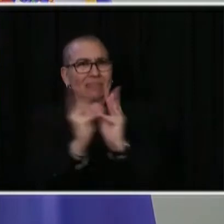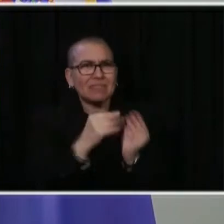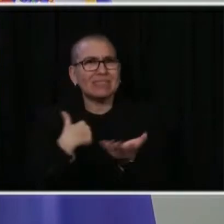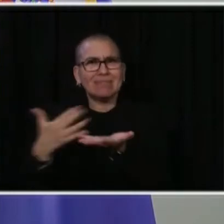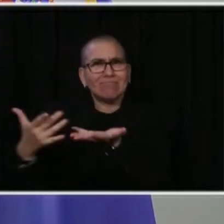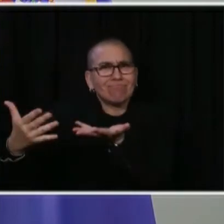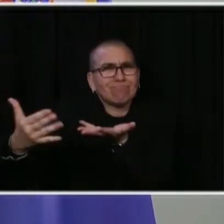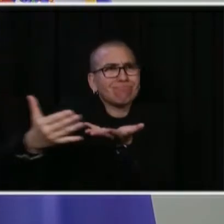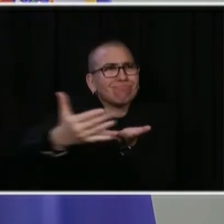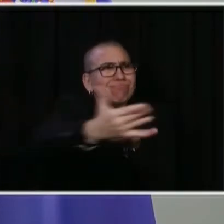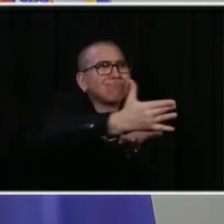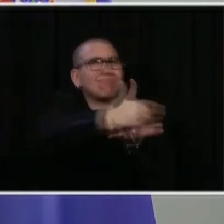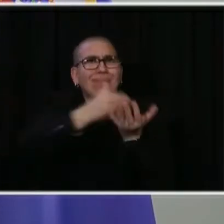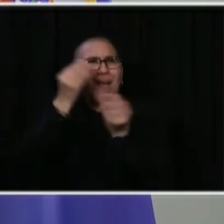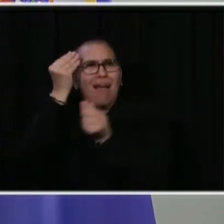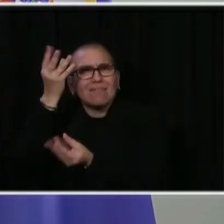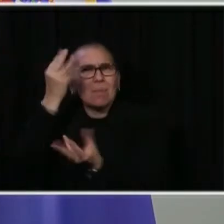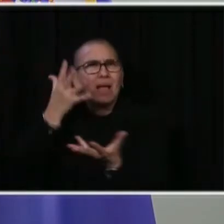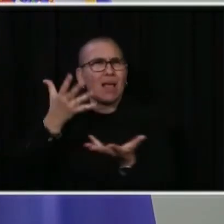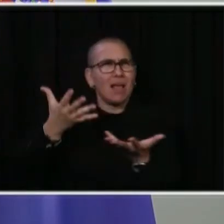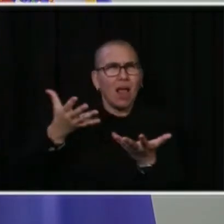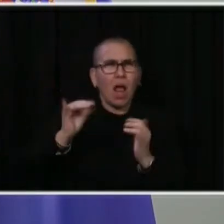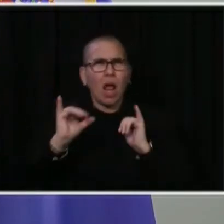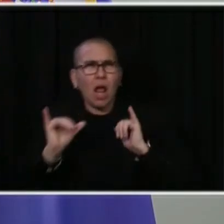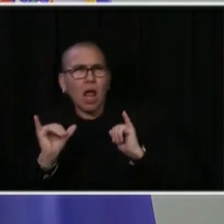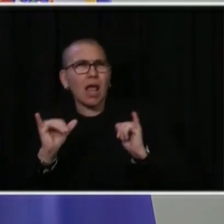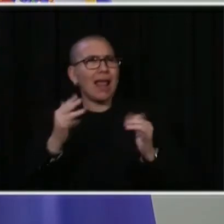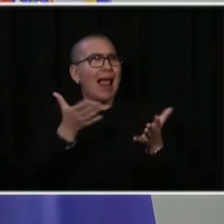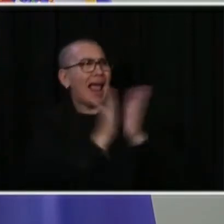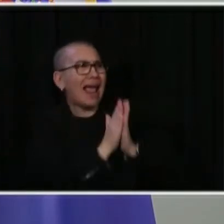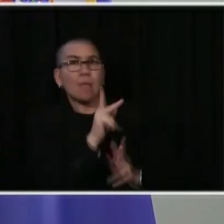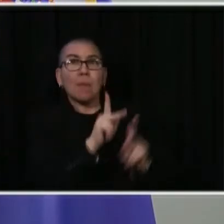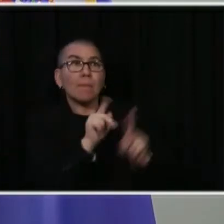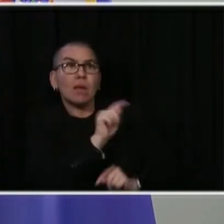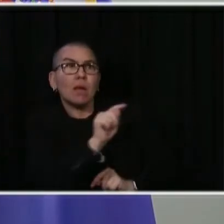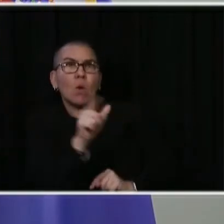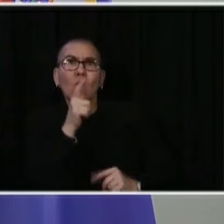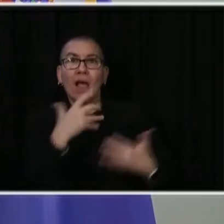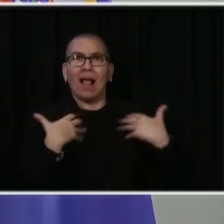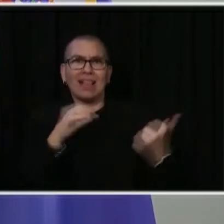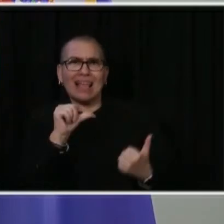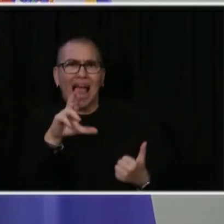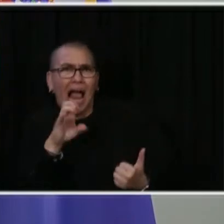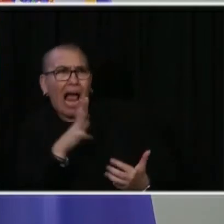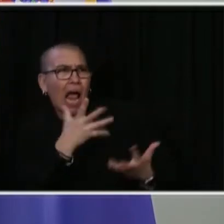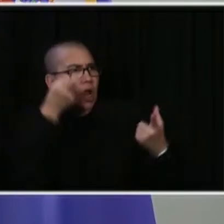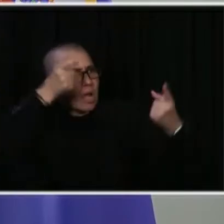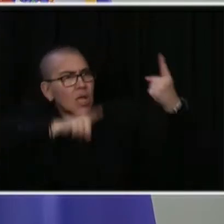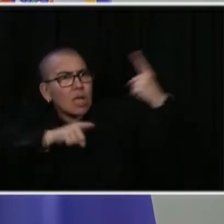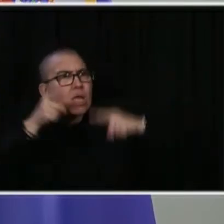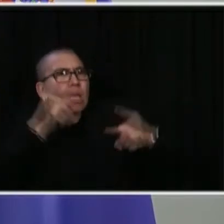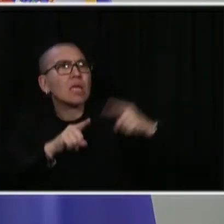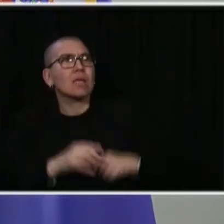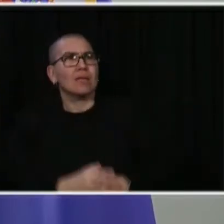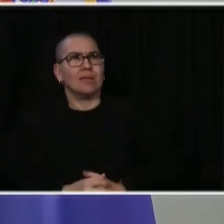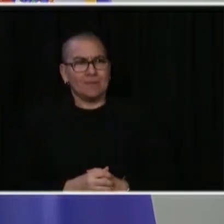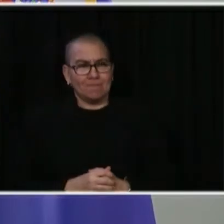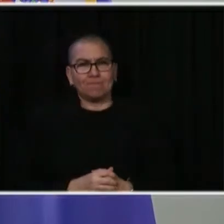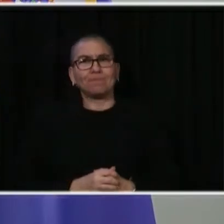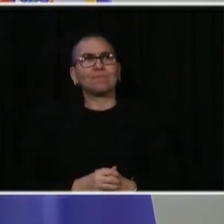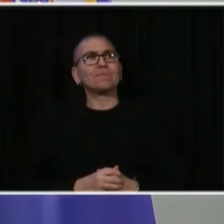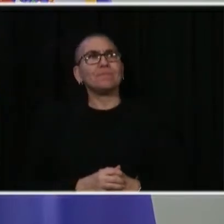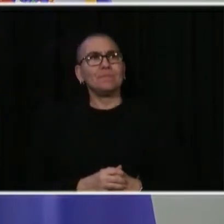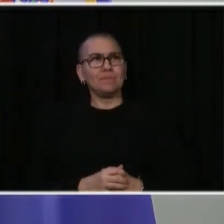to prevent the spread of COVID-19. We've asked for help in distributing over 4 million masks across Minnesota to keep people safe. And